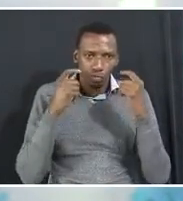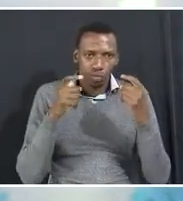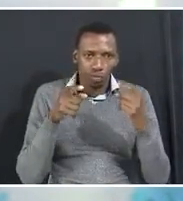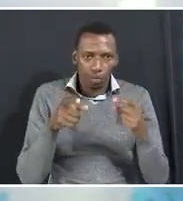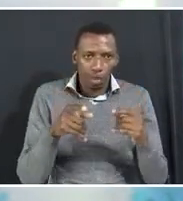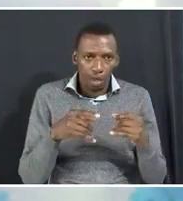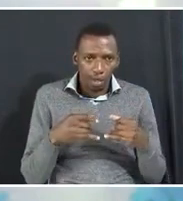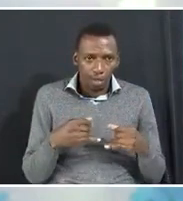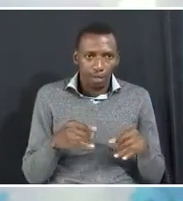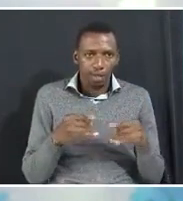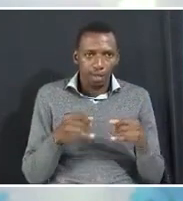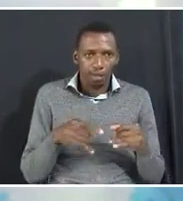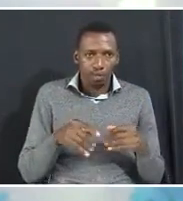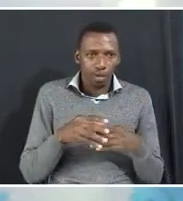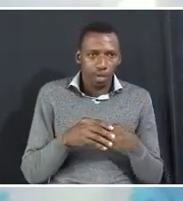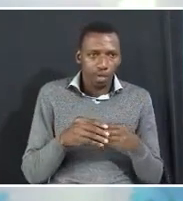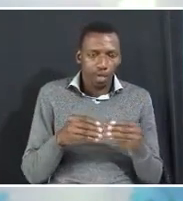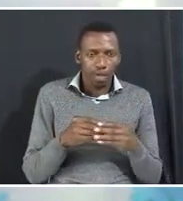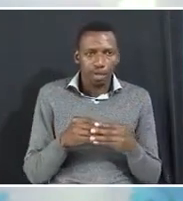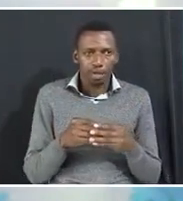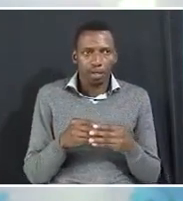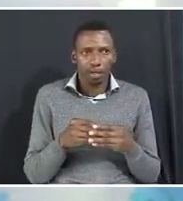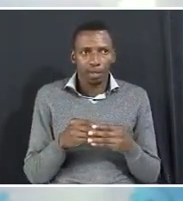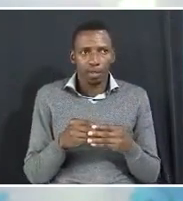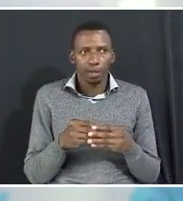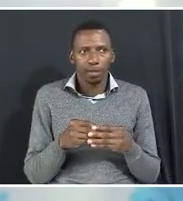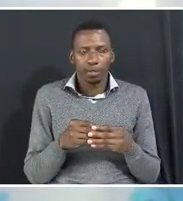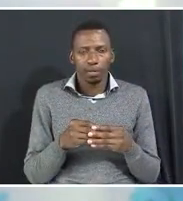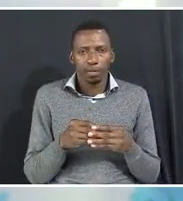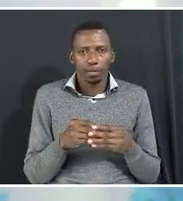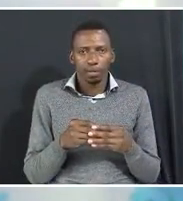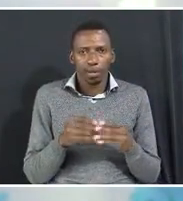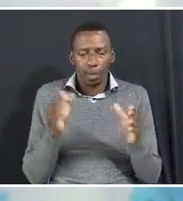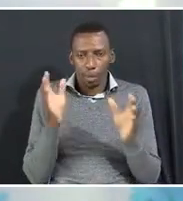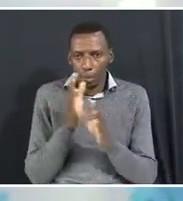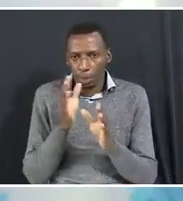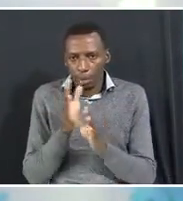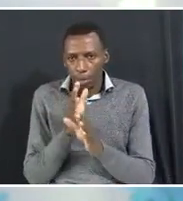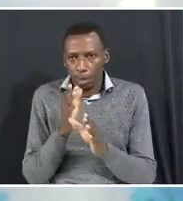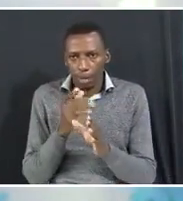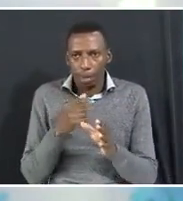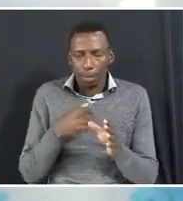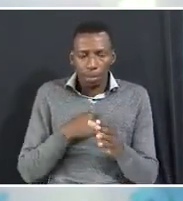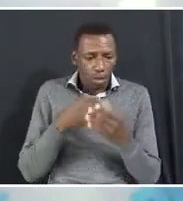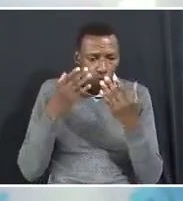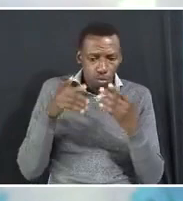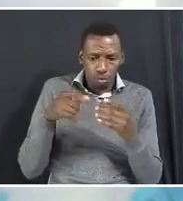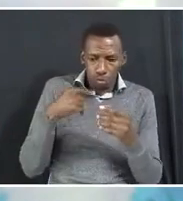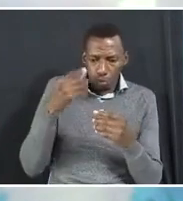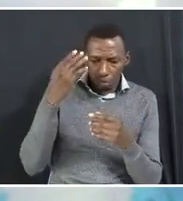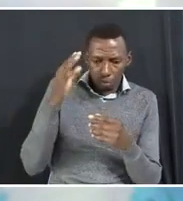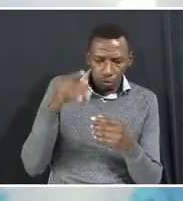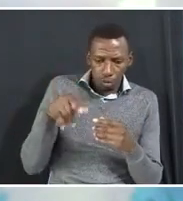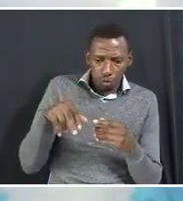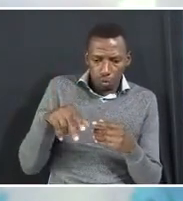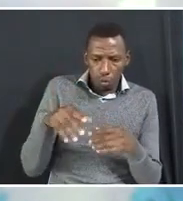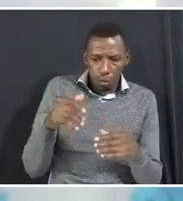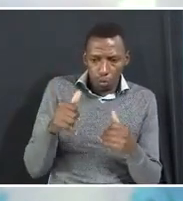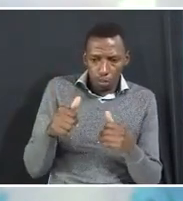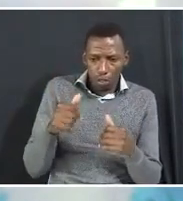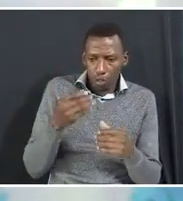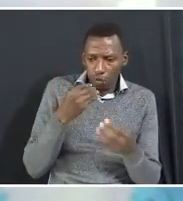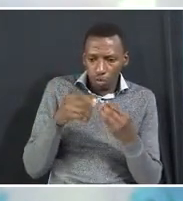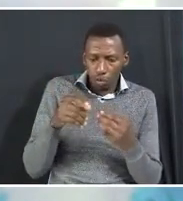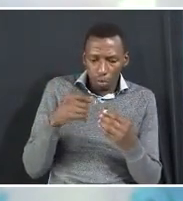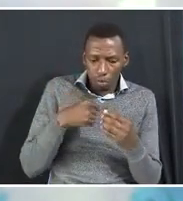in, we create concaves whereby I'm so, you know, I don't know who you are. I don't know how you walk. I don't know which food you eat.